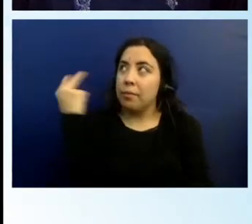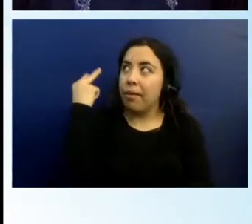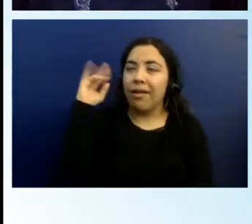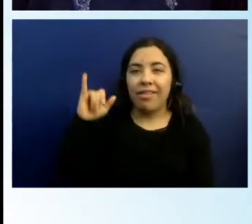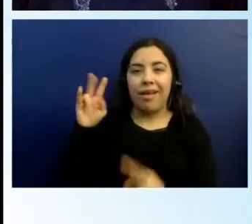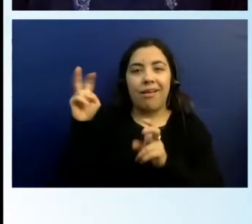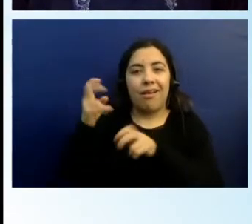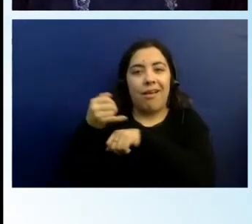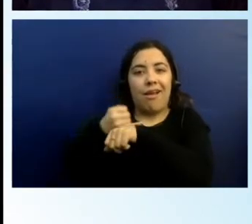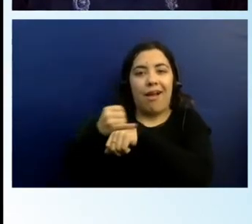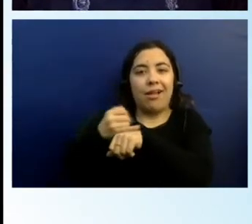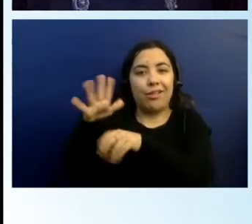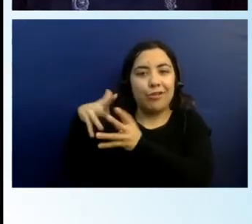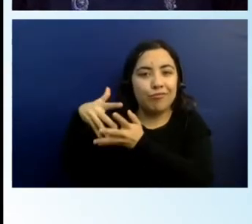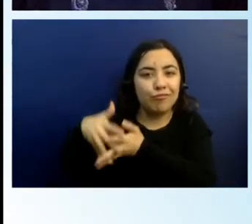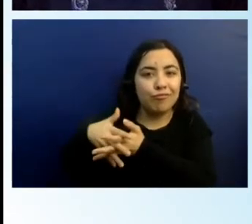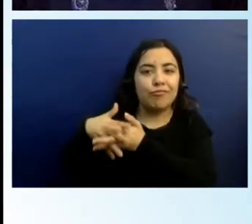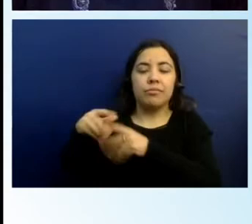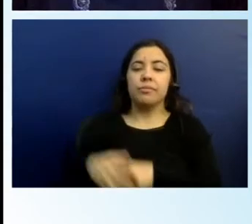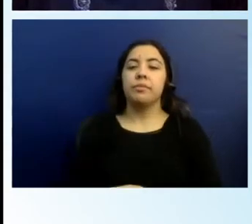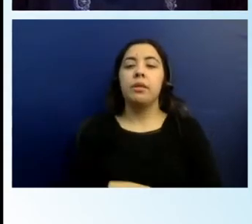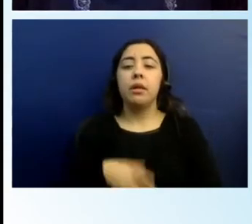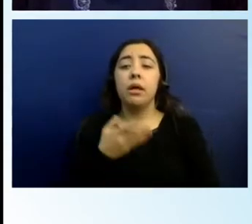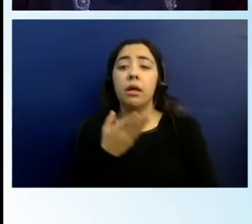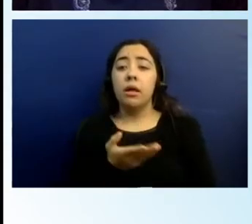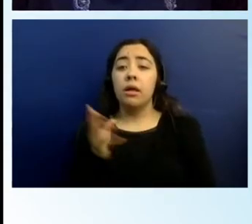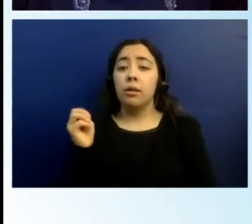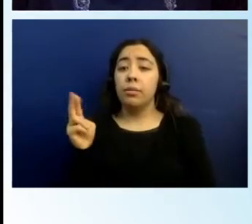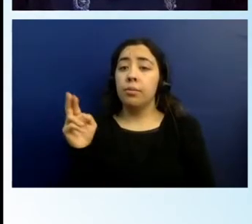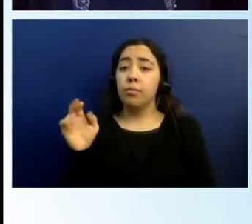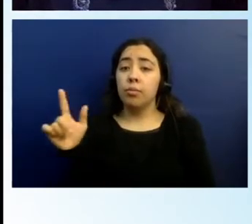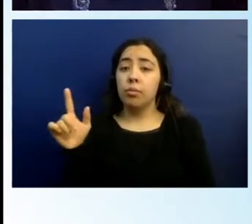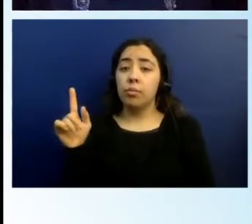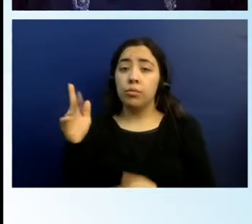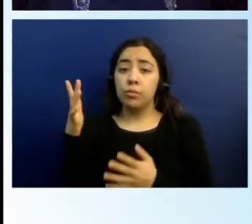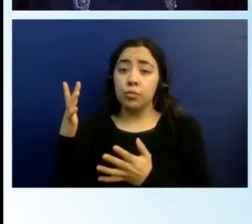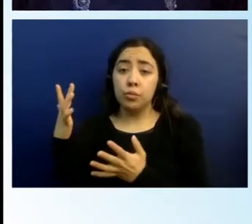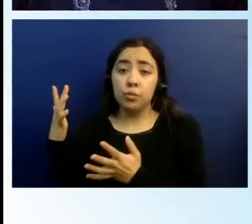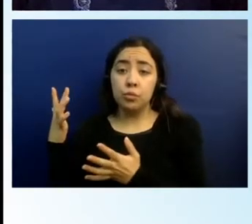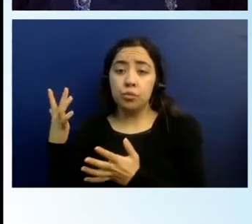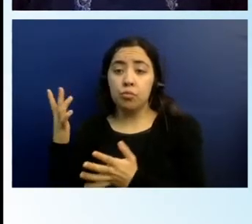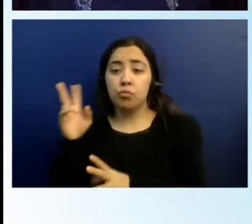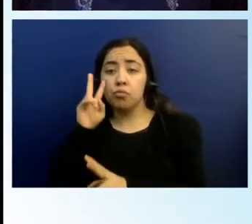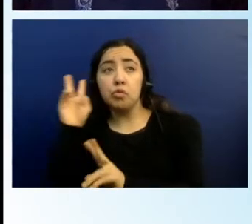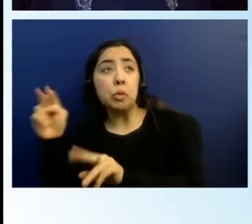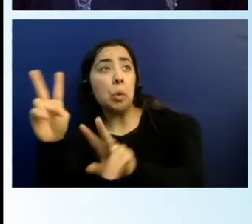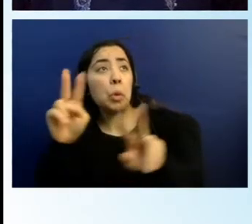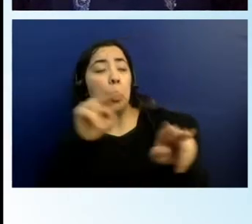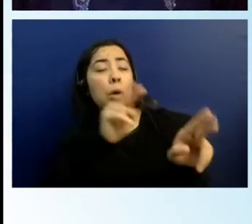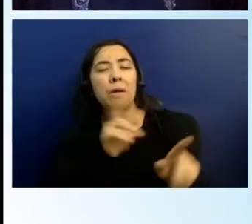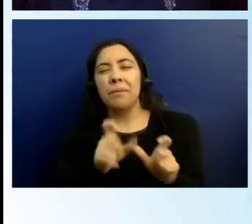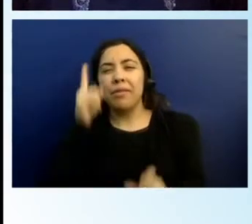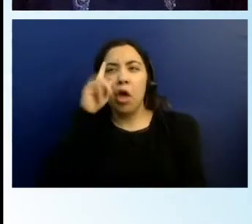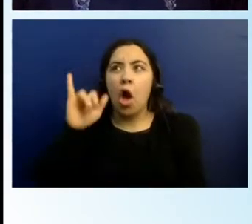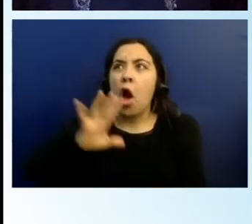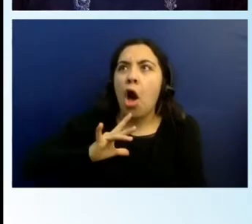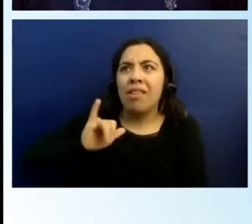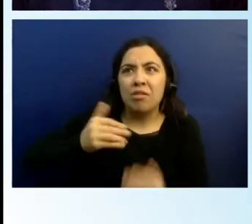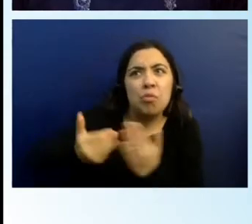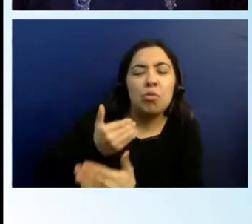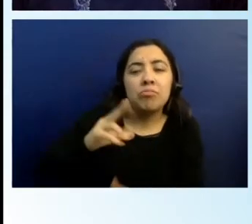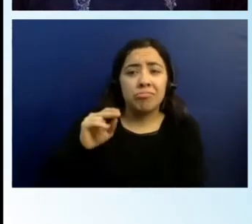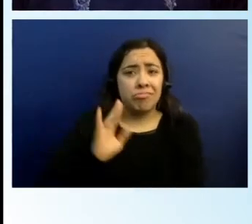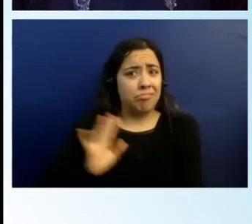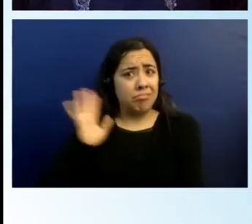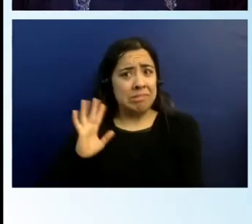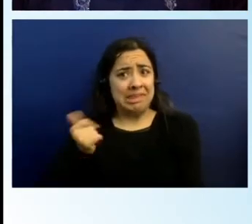The mural tours, many people think it's kind of a new thing. They started in the 70s right away. And again, you can see here in